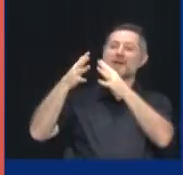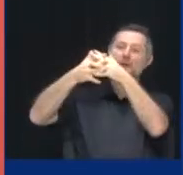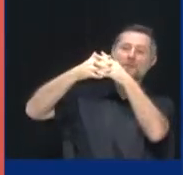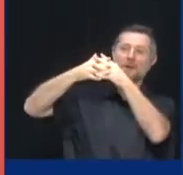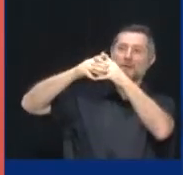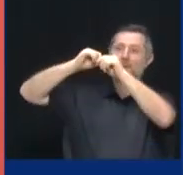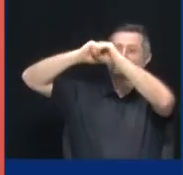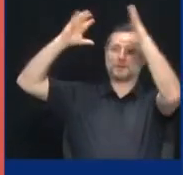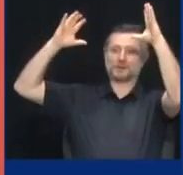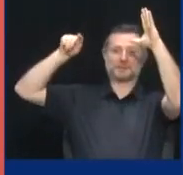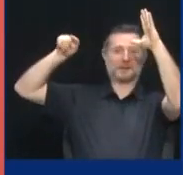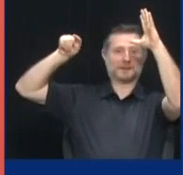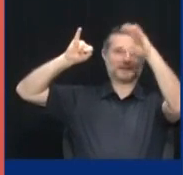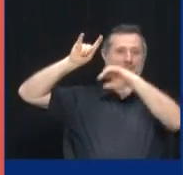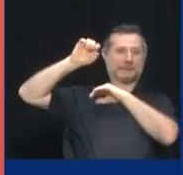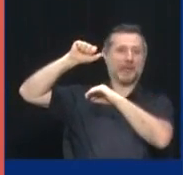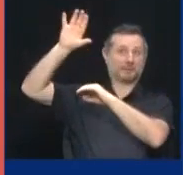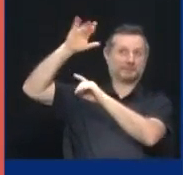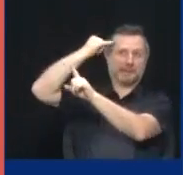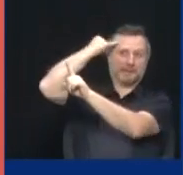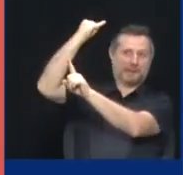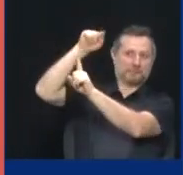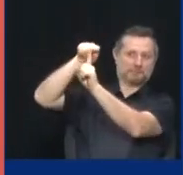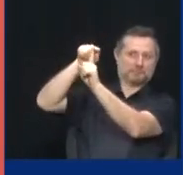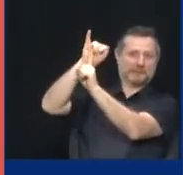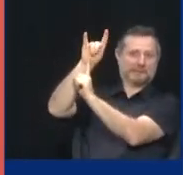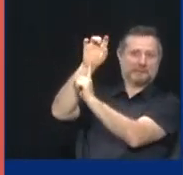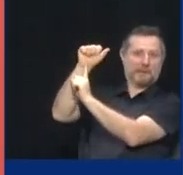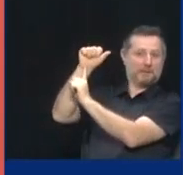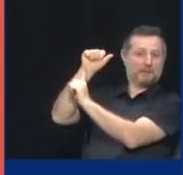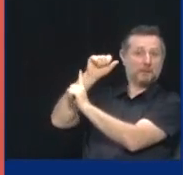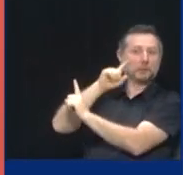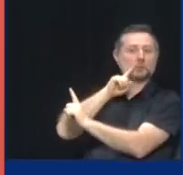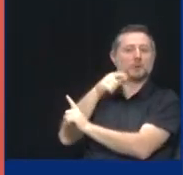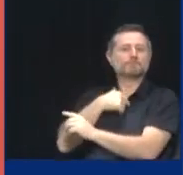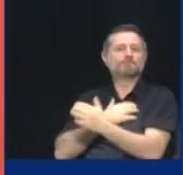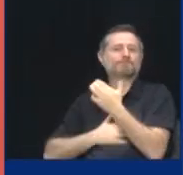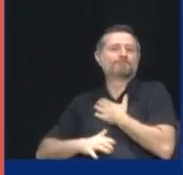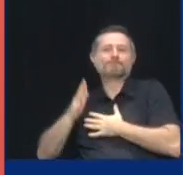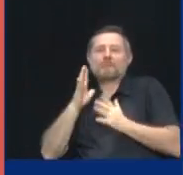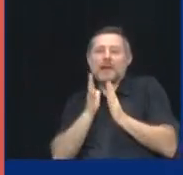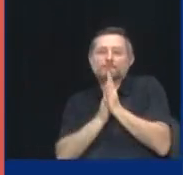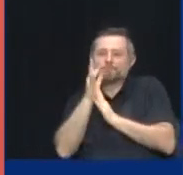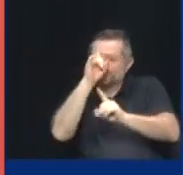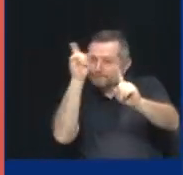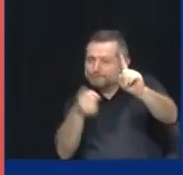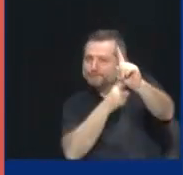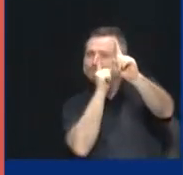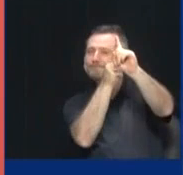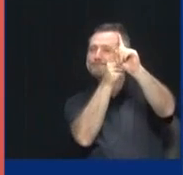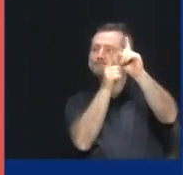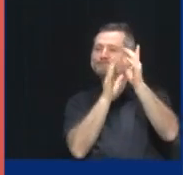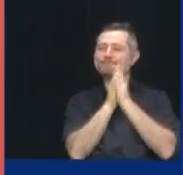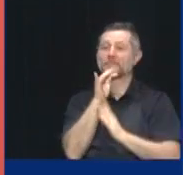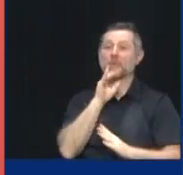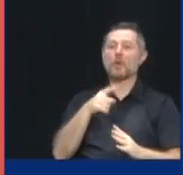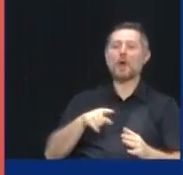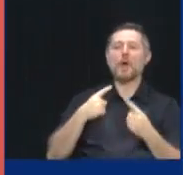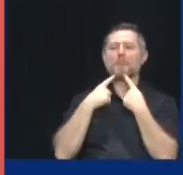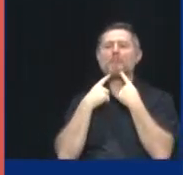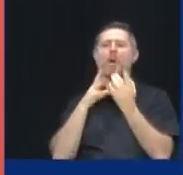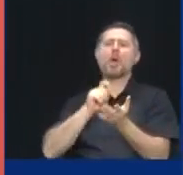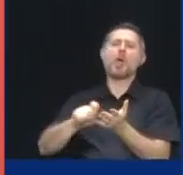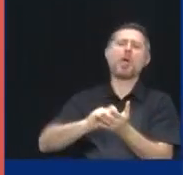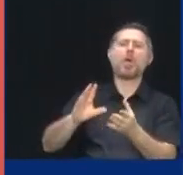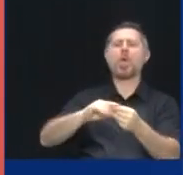it was an idea. It was aspirational, what they were talking about. The founding of America